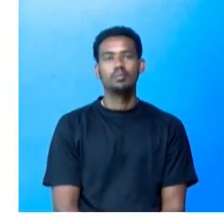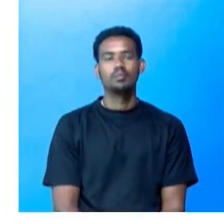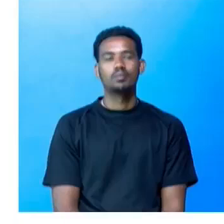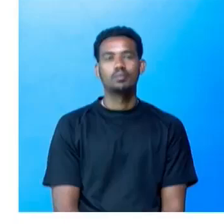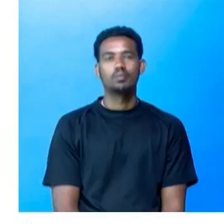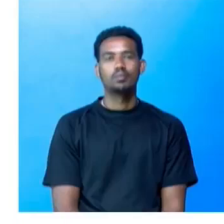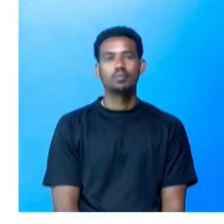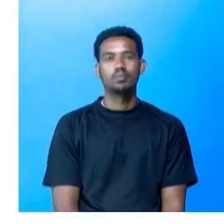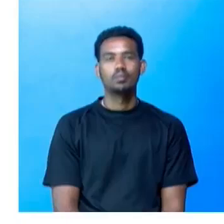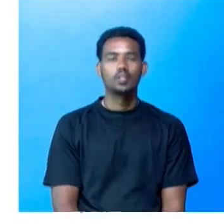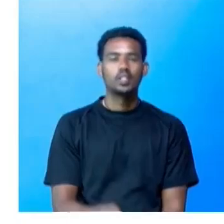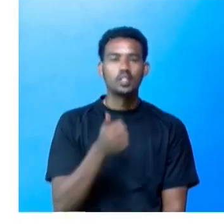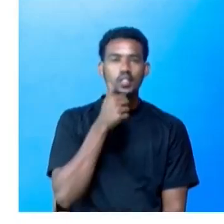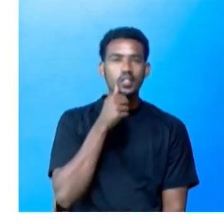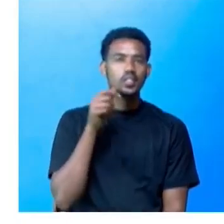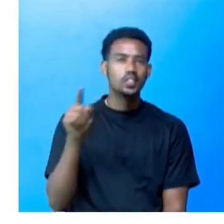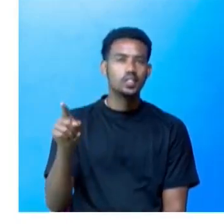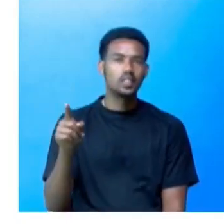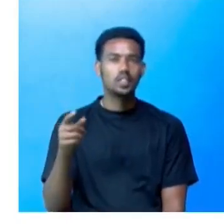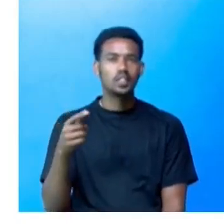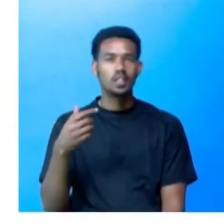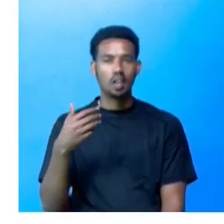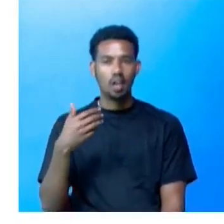She has